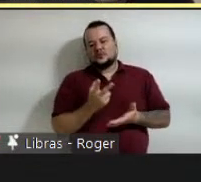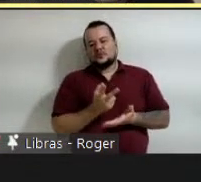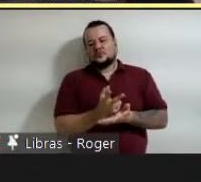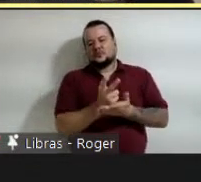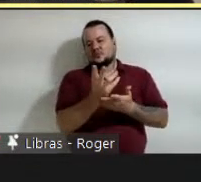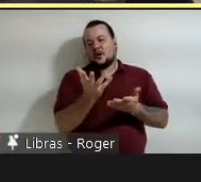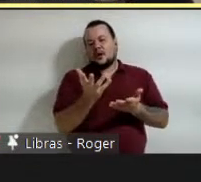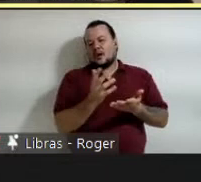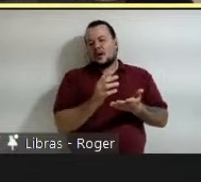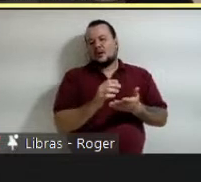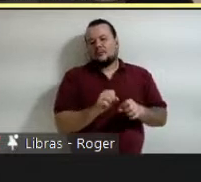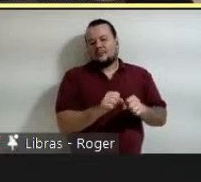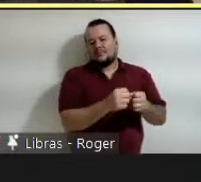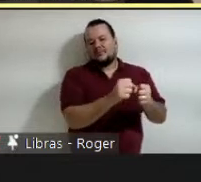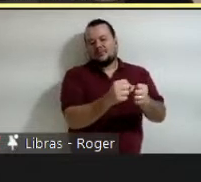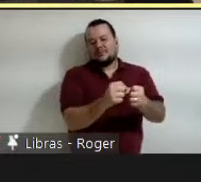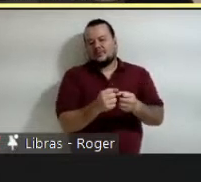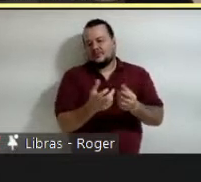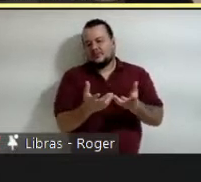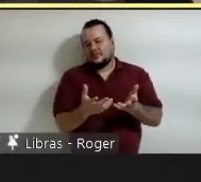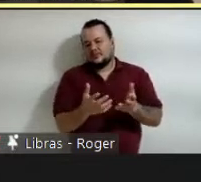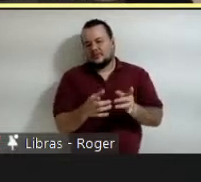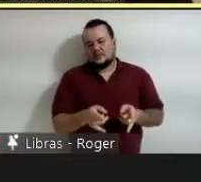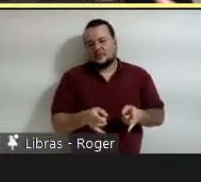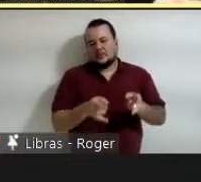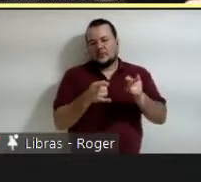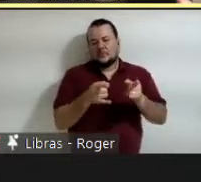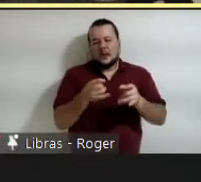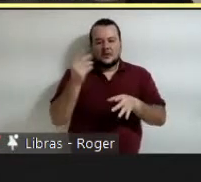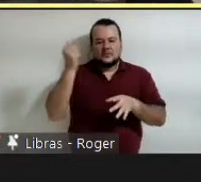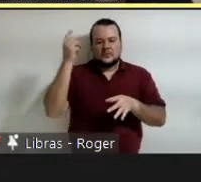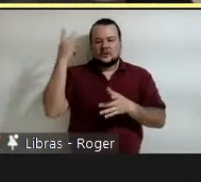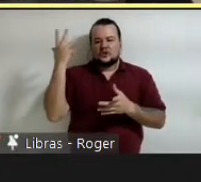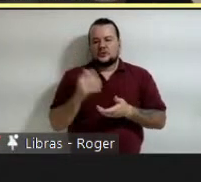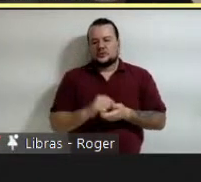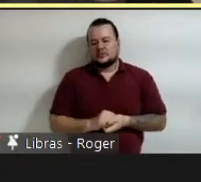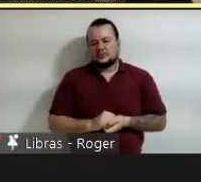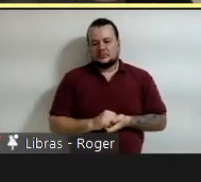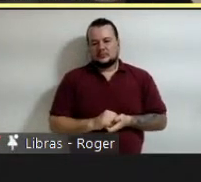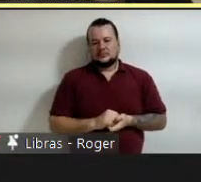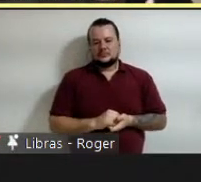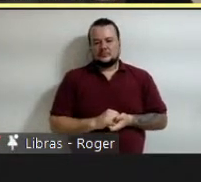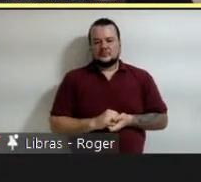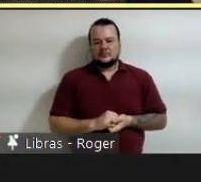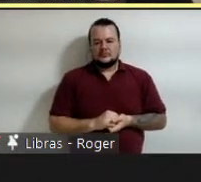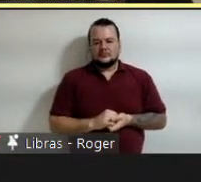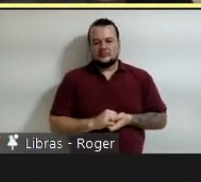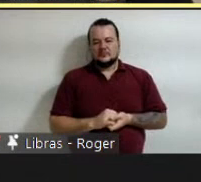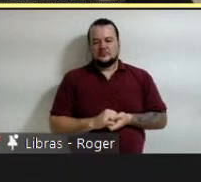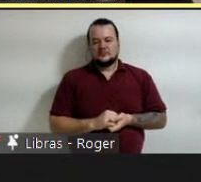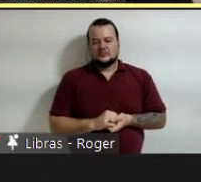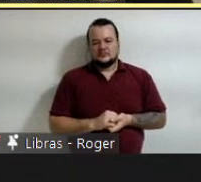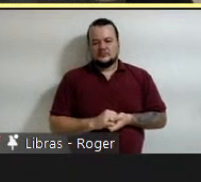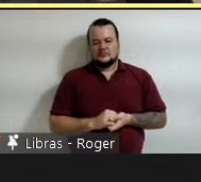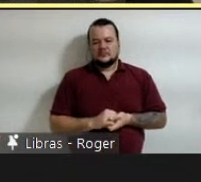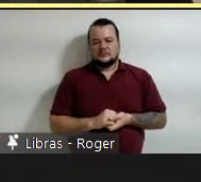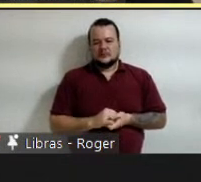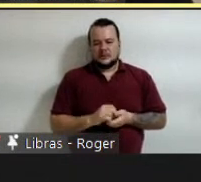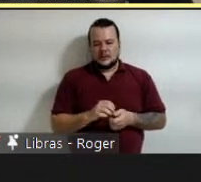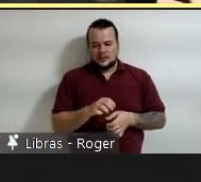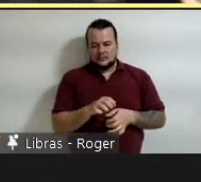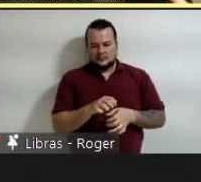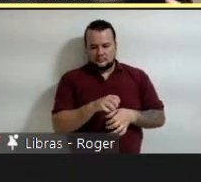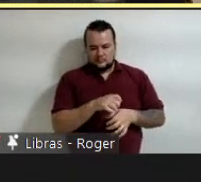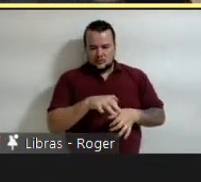Then this typology with the arcade below, very public, and then the private offices above. Now, I just want to mention this was for the Ministry of